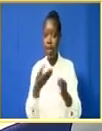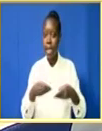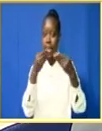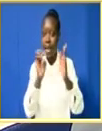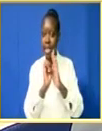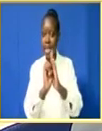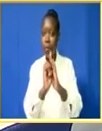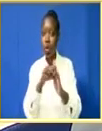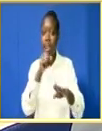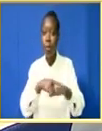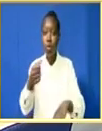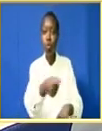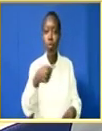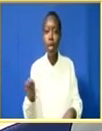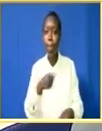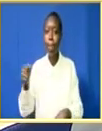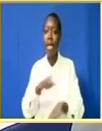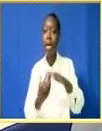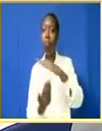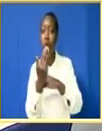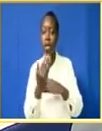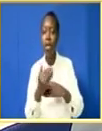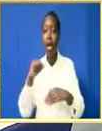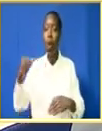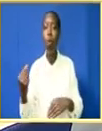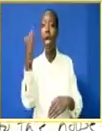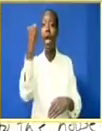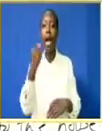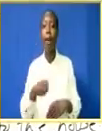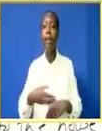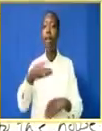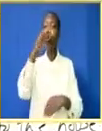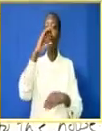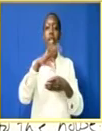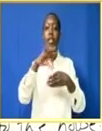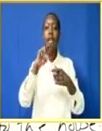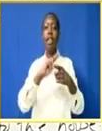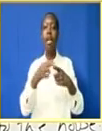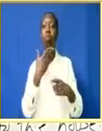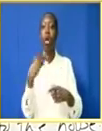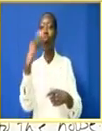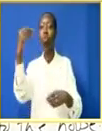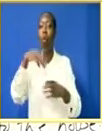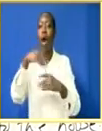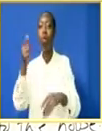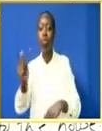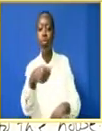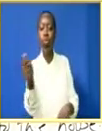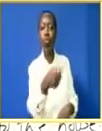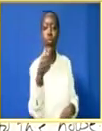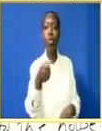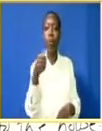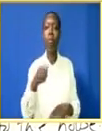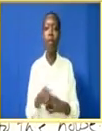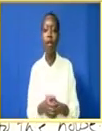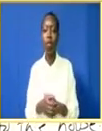of sweeping in the morning. Mm. You wake up, you take your breakfast, you go out. Mm. You want to sweep the compound is dusty, it's dirty. You just take the broom,